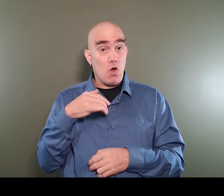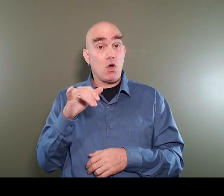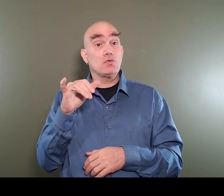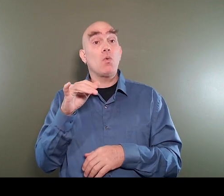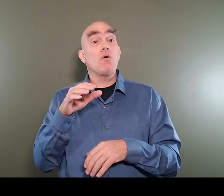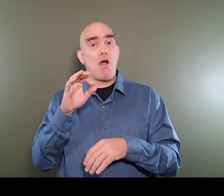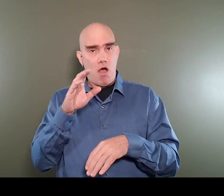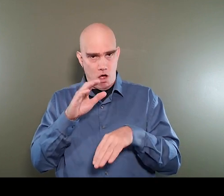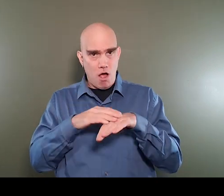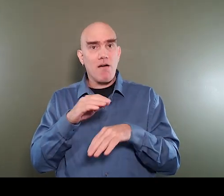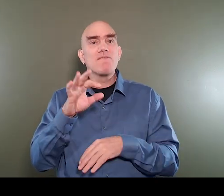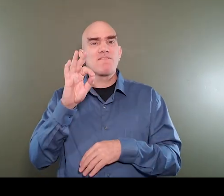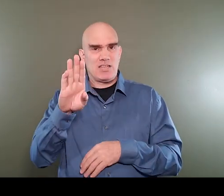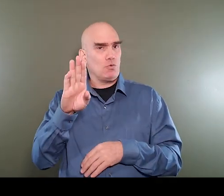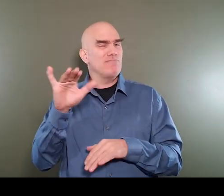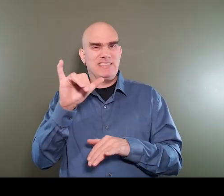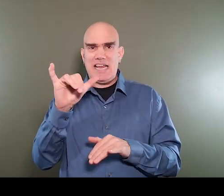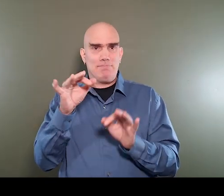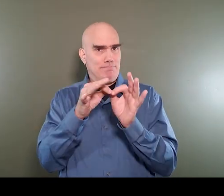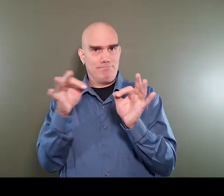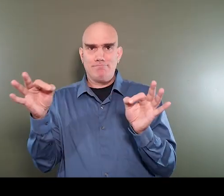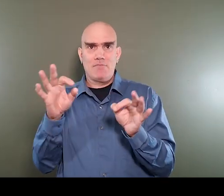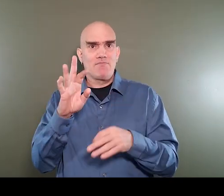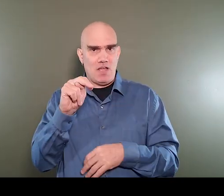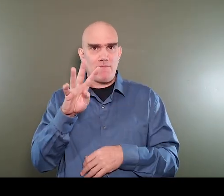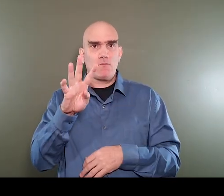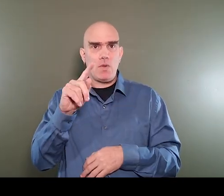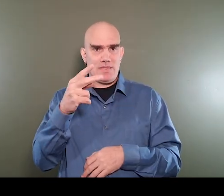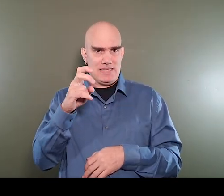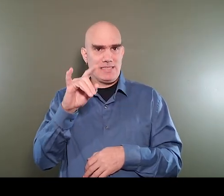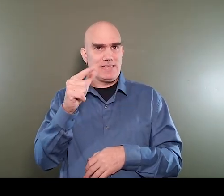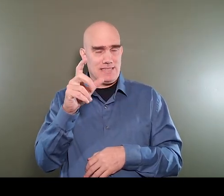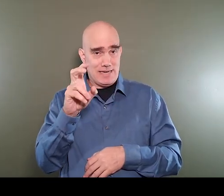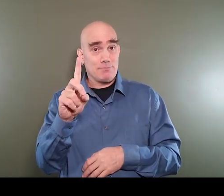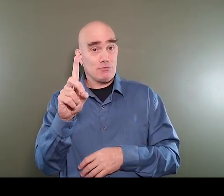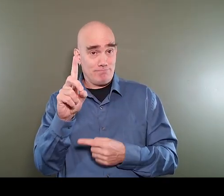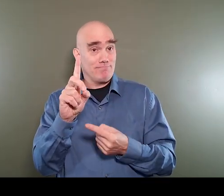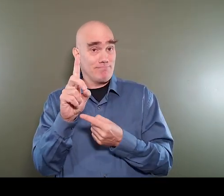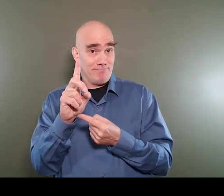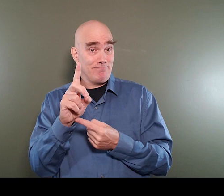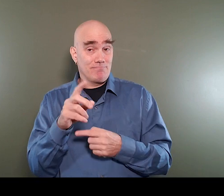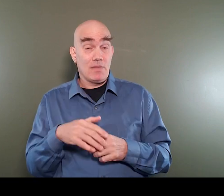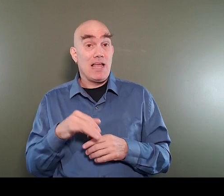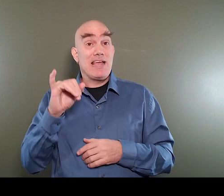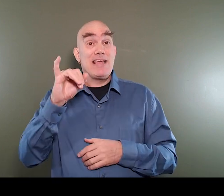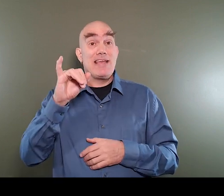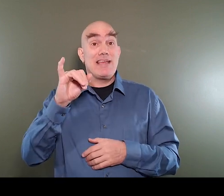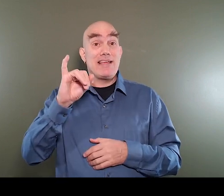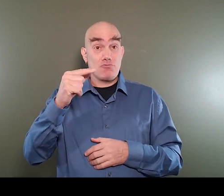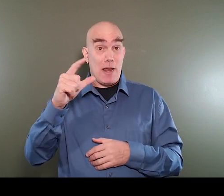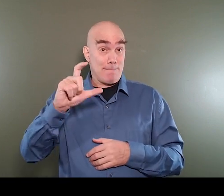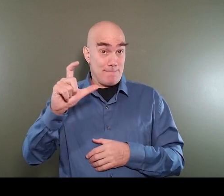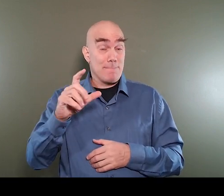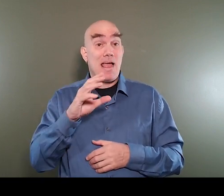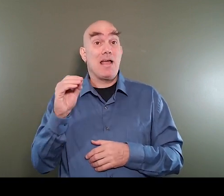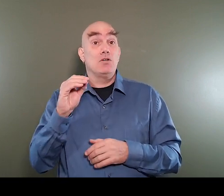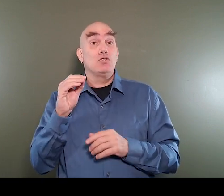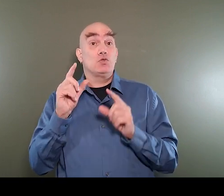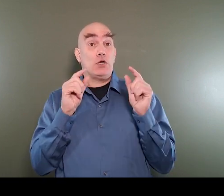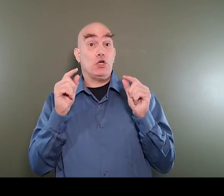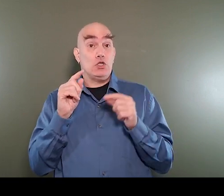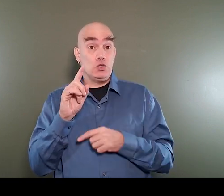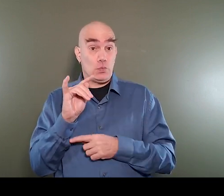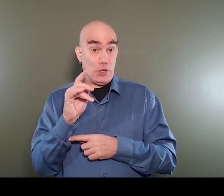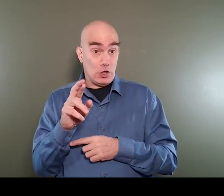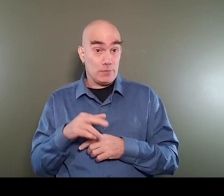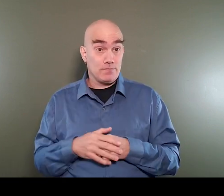the Disabled, and we're also on Fun for the Disabled on Facebook, Instagram, and